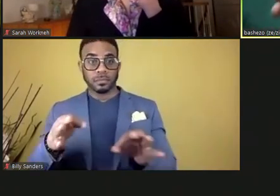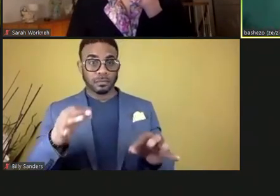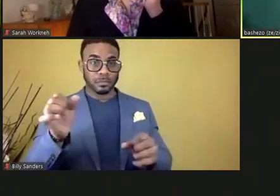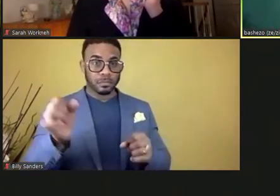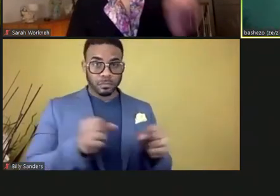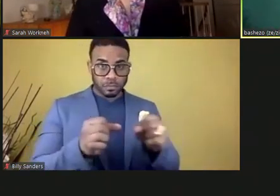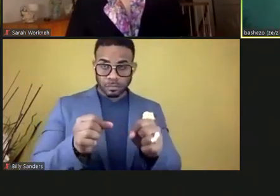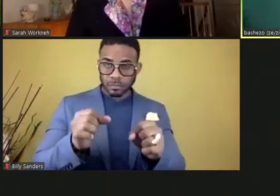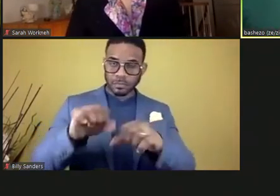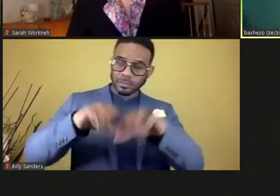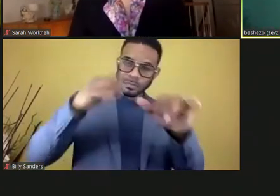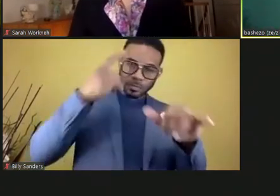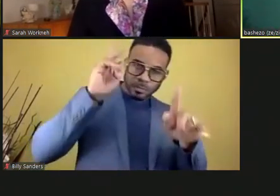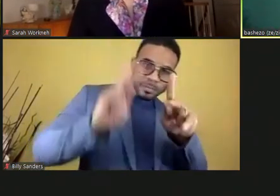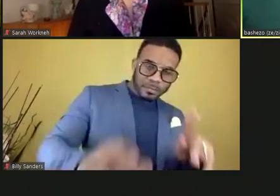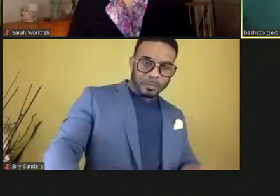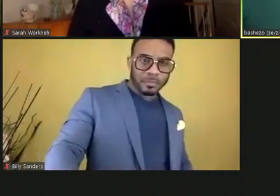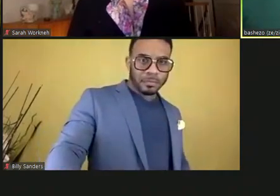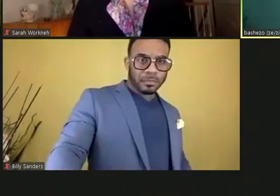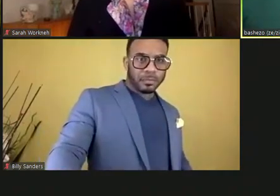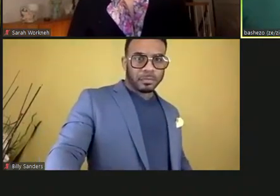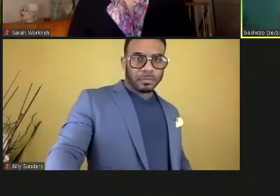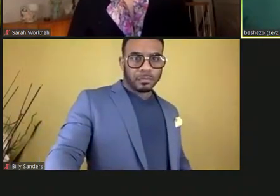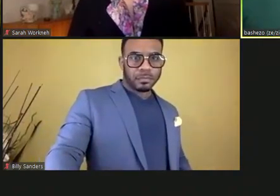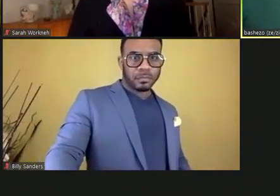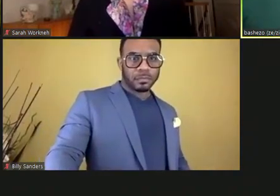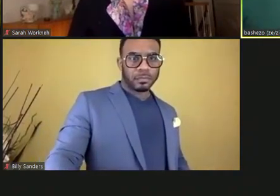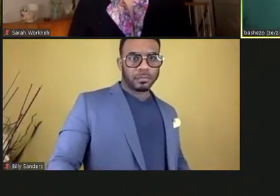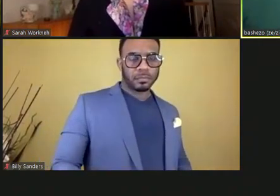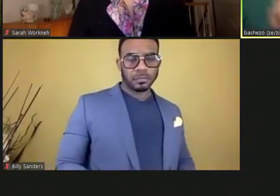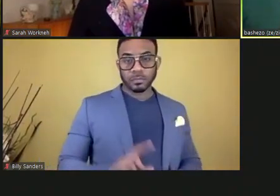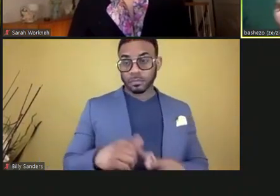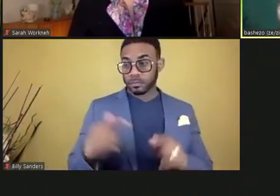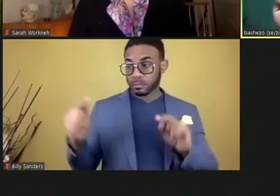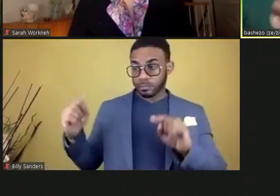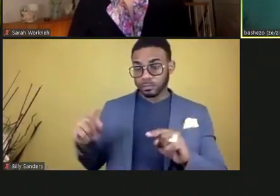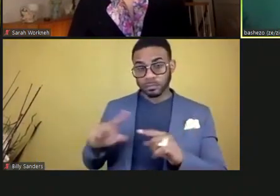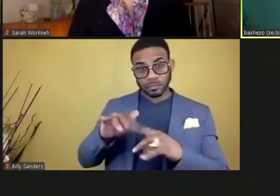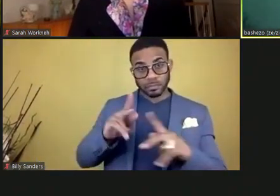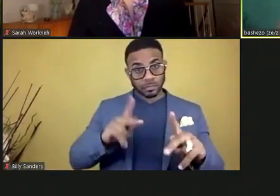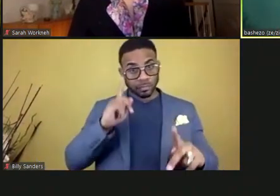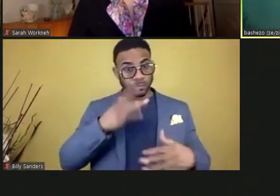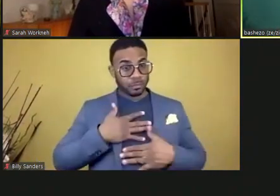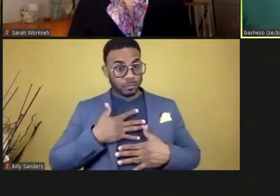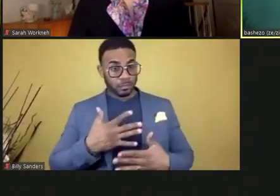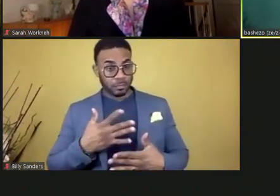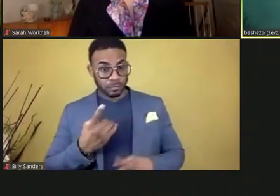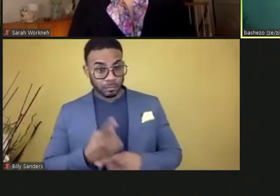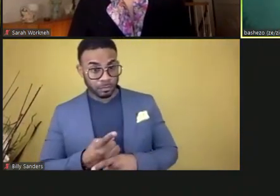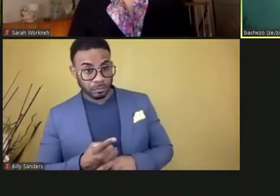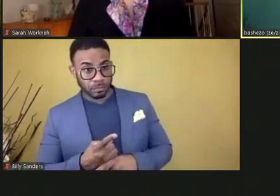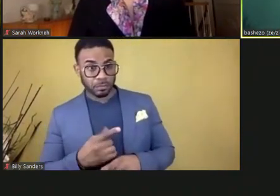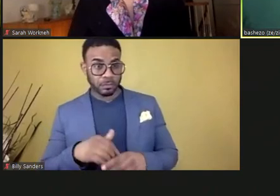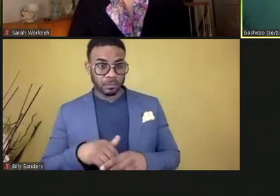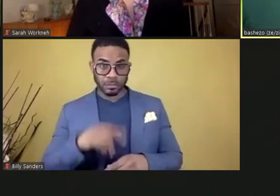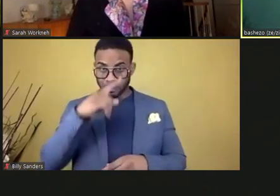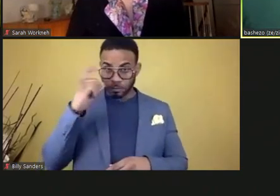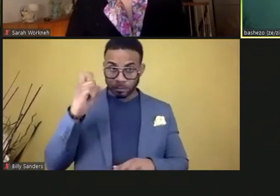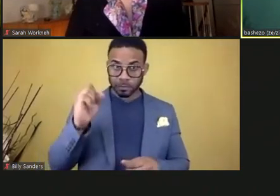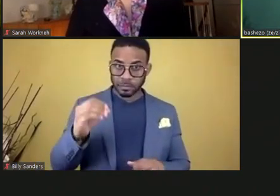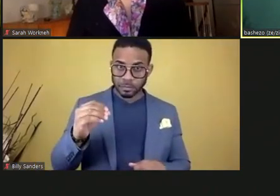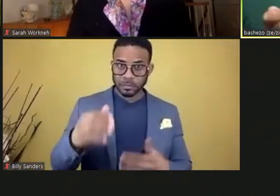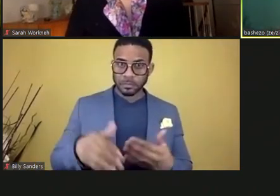strategic system for people when they come, all the gods be willing, in the summer, so